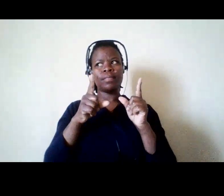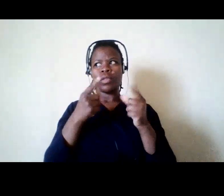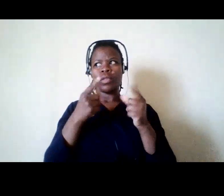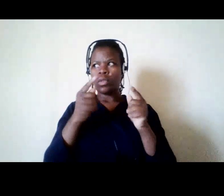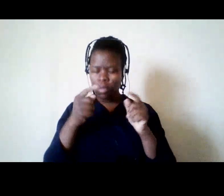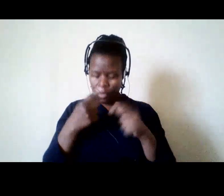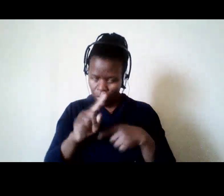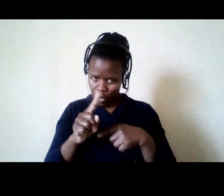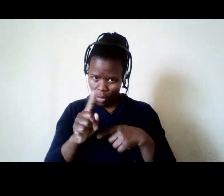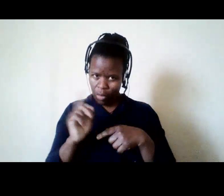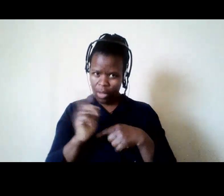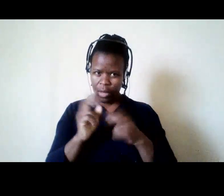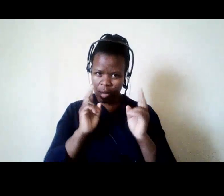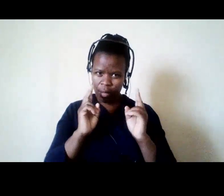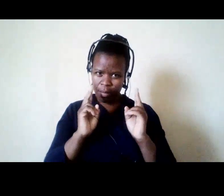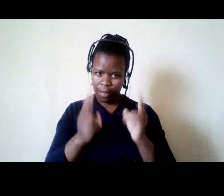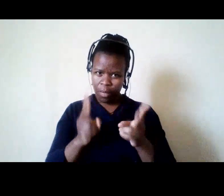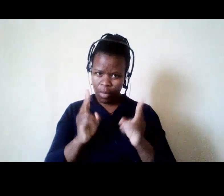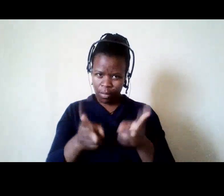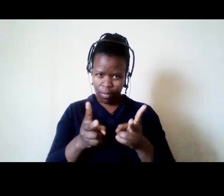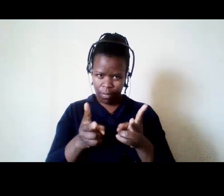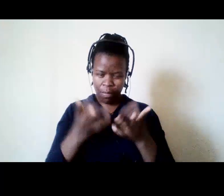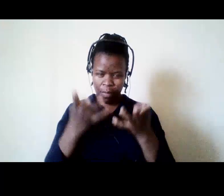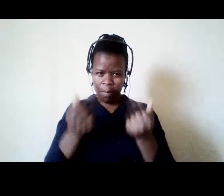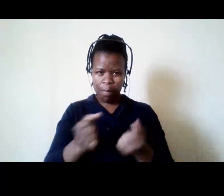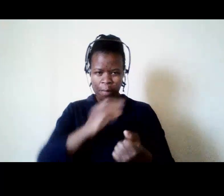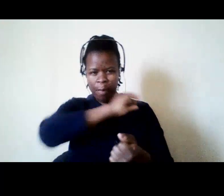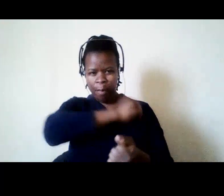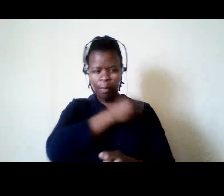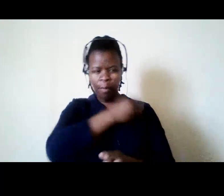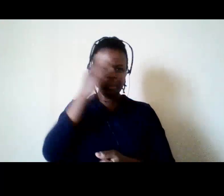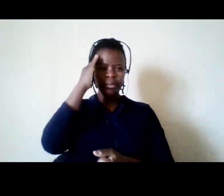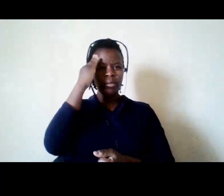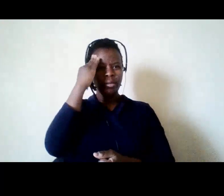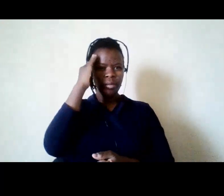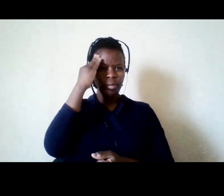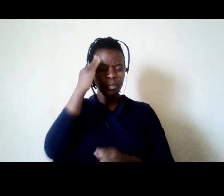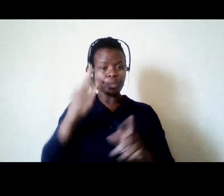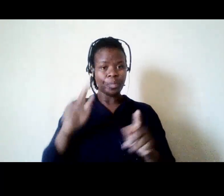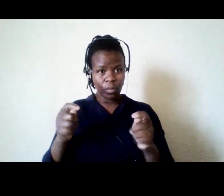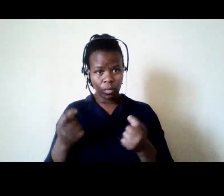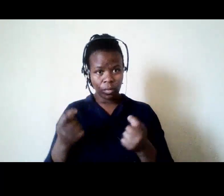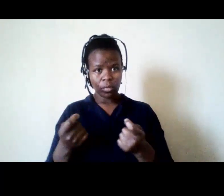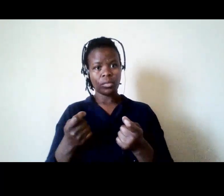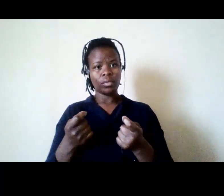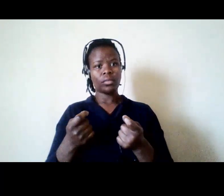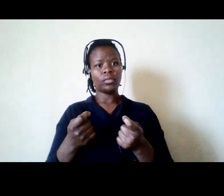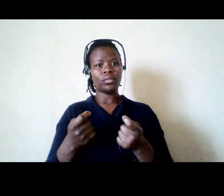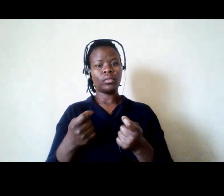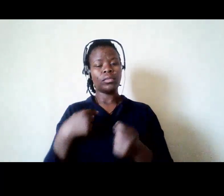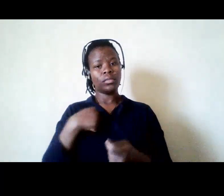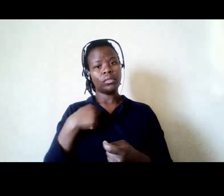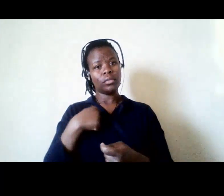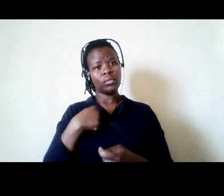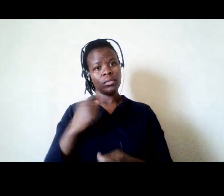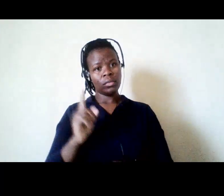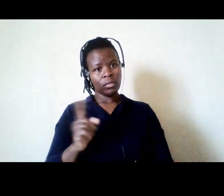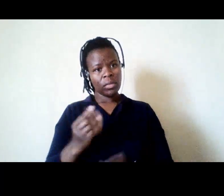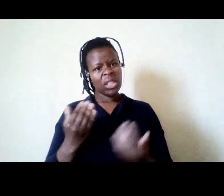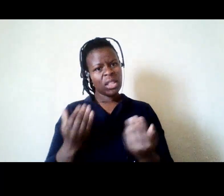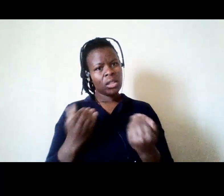people with with intellectual disabilities. So in my head was, are we now